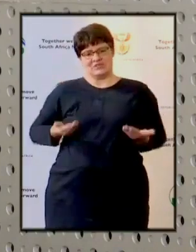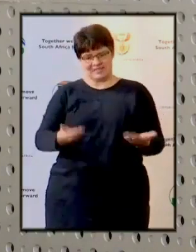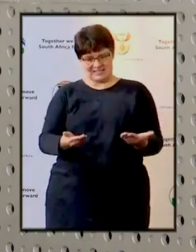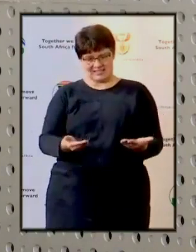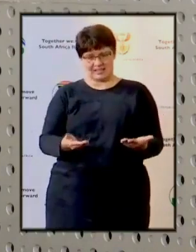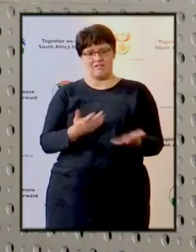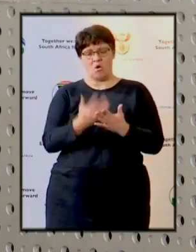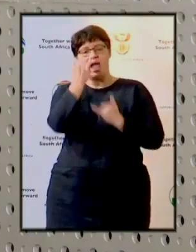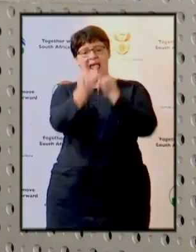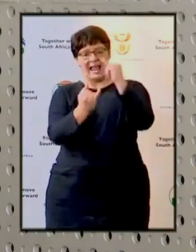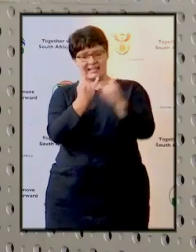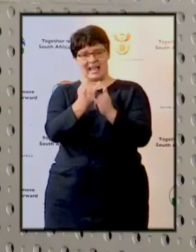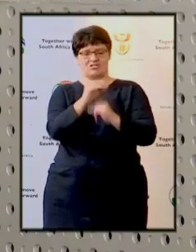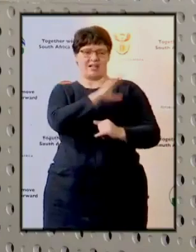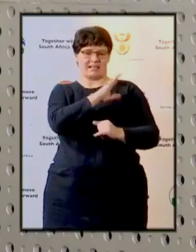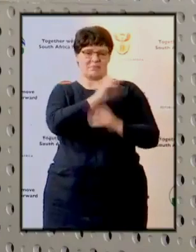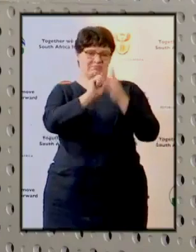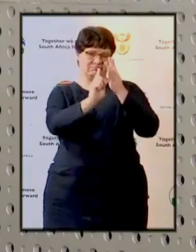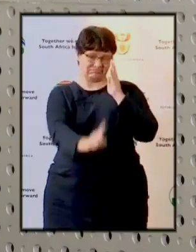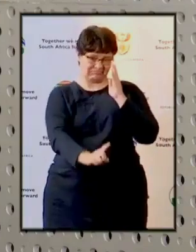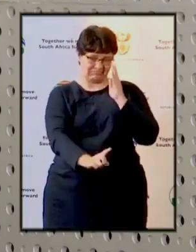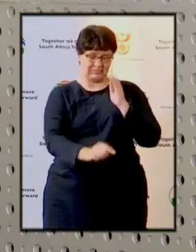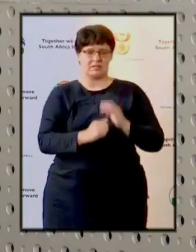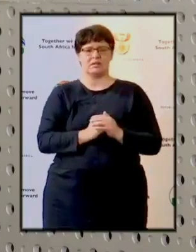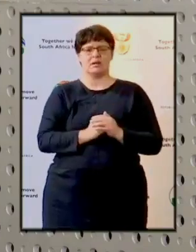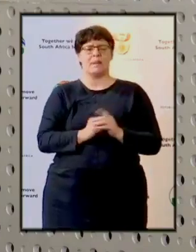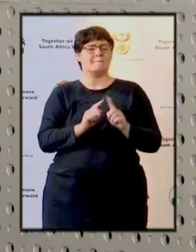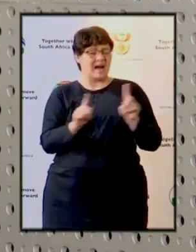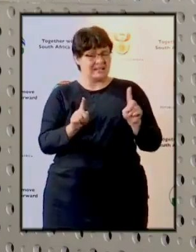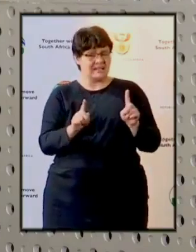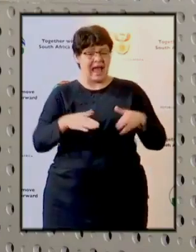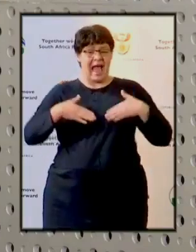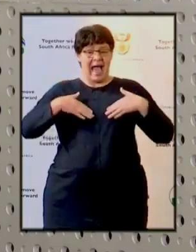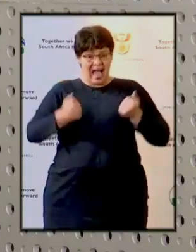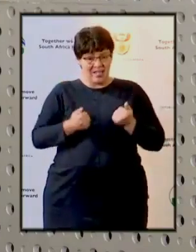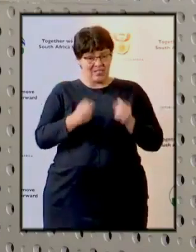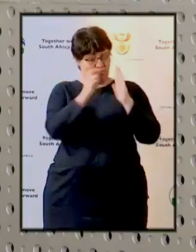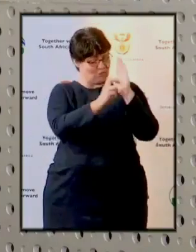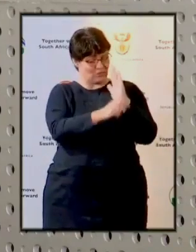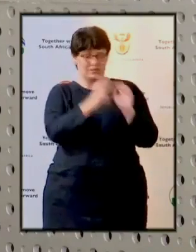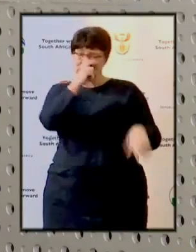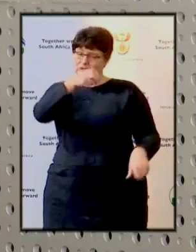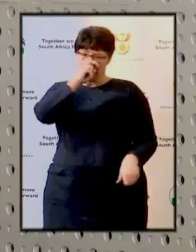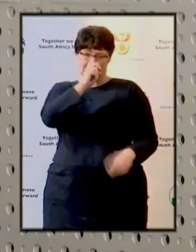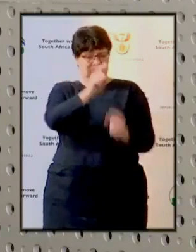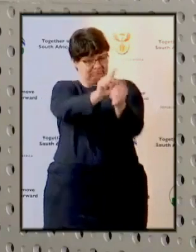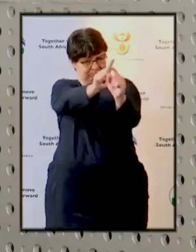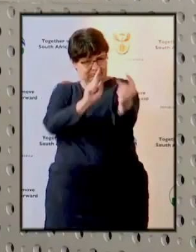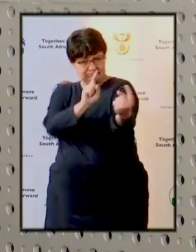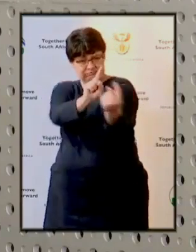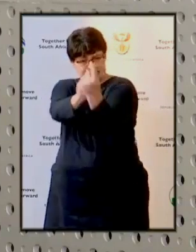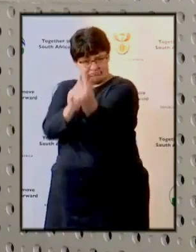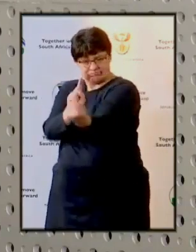to international customers on a wider scale, but with strict health protocols and social distancing arrangements